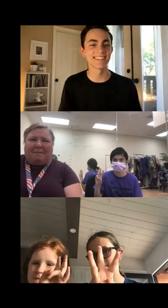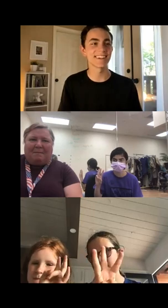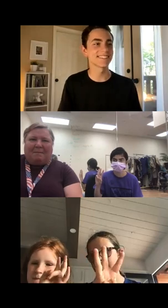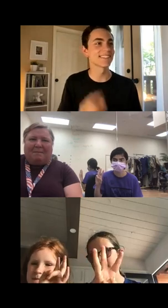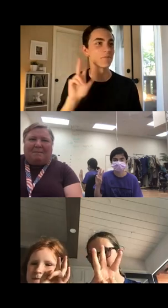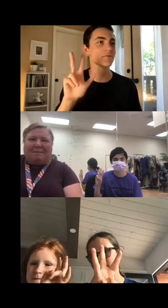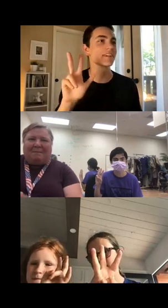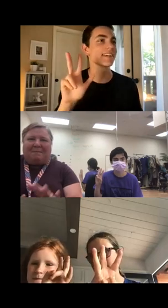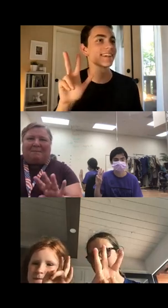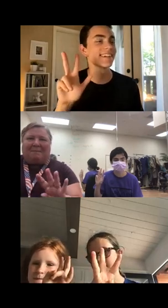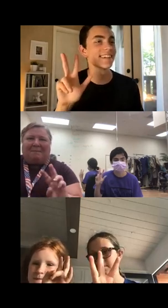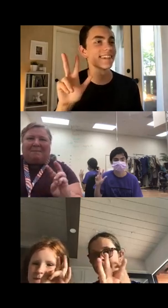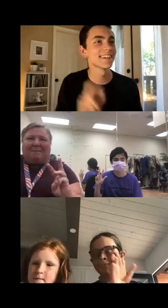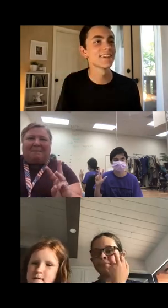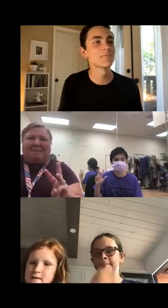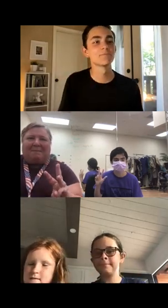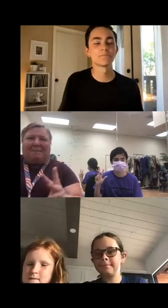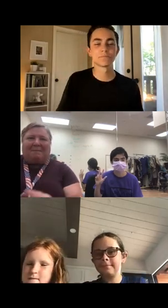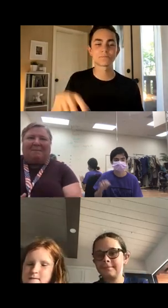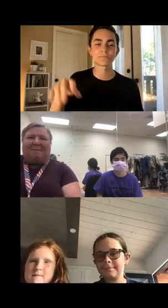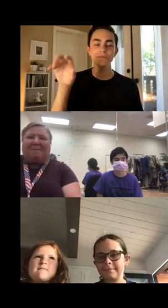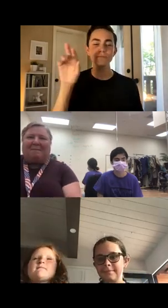There you go. Number 3.